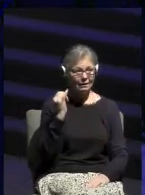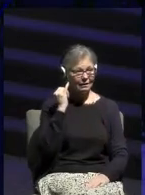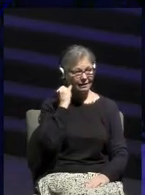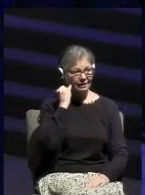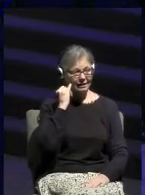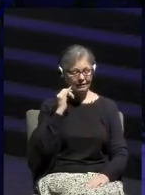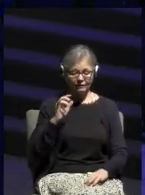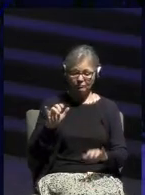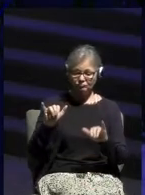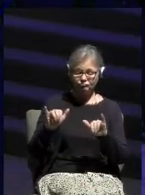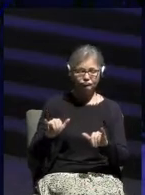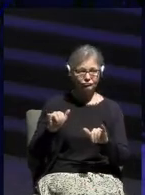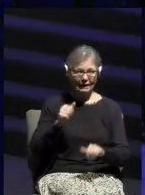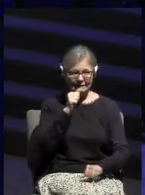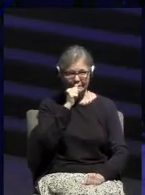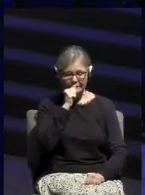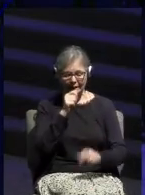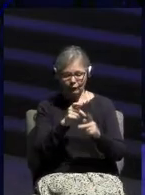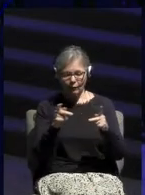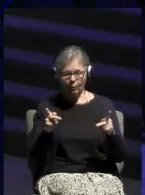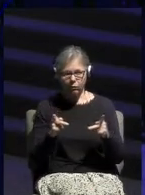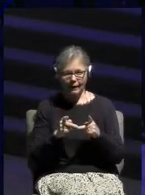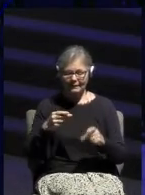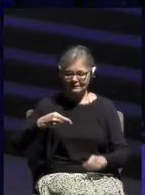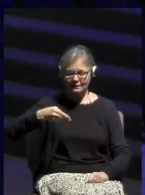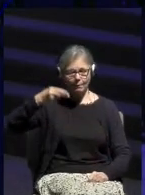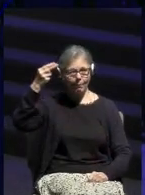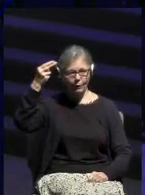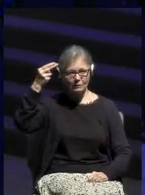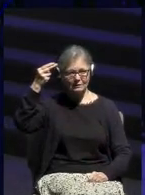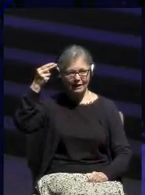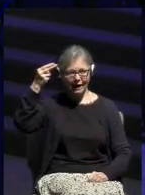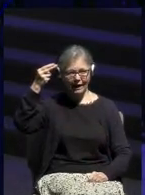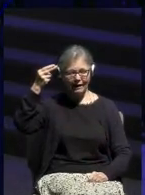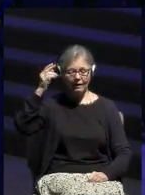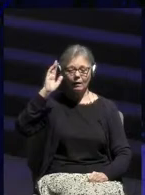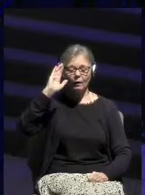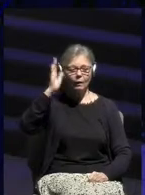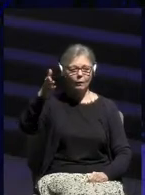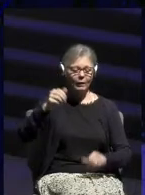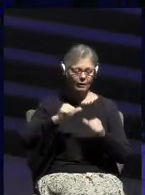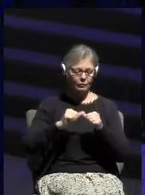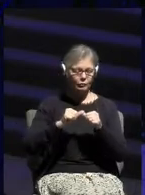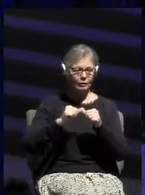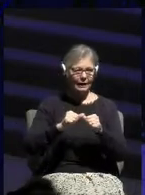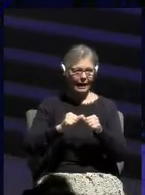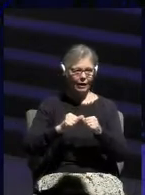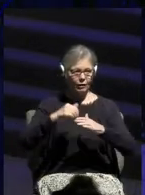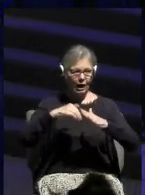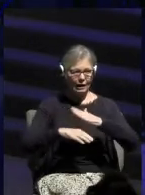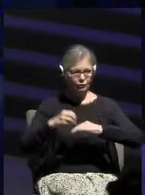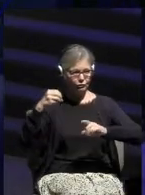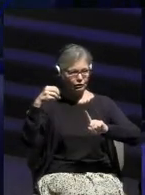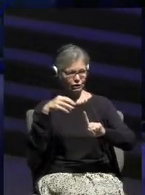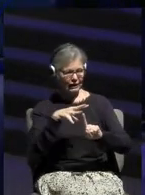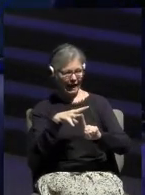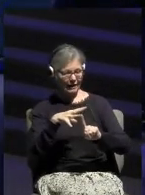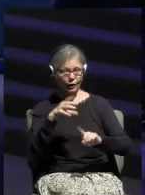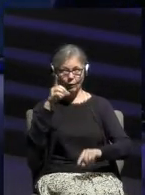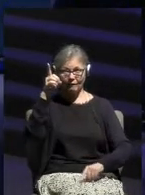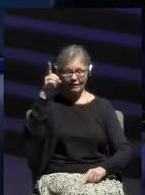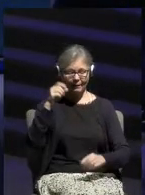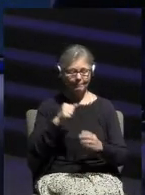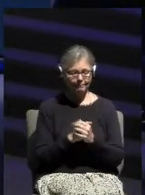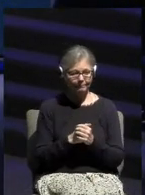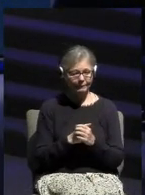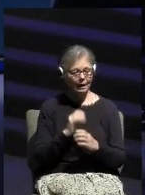dwelleth in the secret place of the Most High shall abide under the shadow of the Almighty.